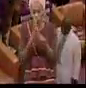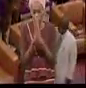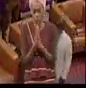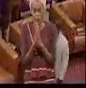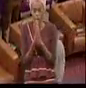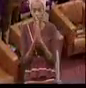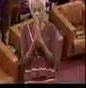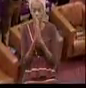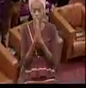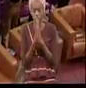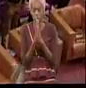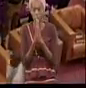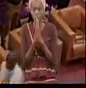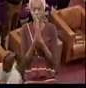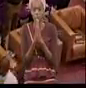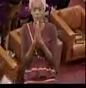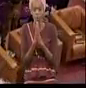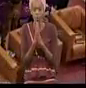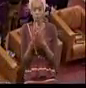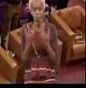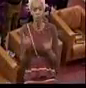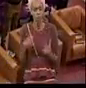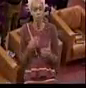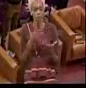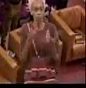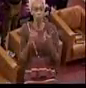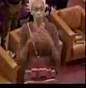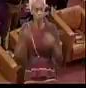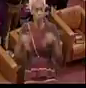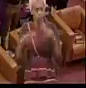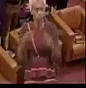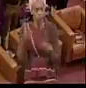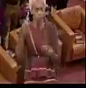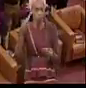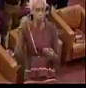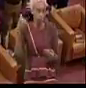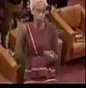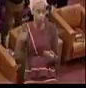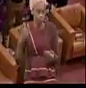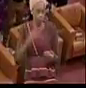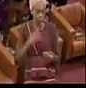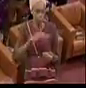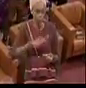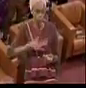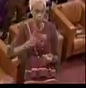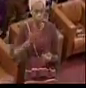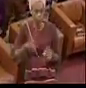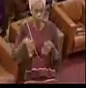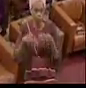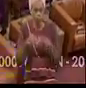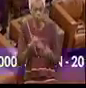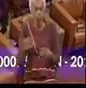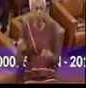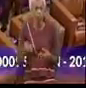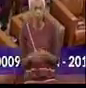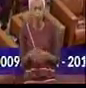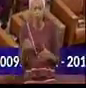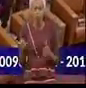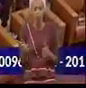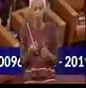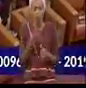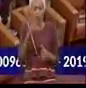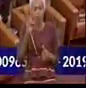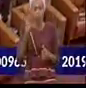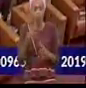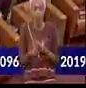praying. We open our eyes as we offer our tithe and offering. 1 Corinthians chapter 6, verse 1 and verse 2.